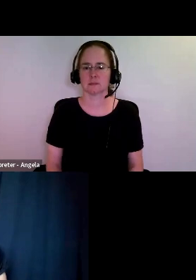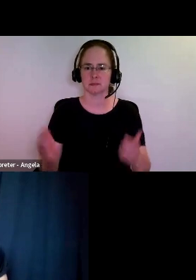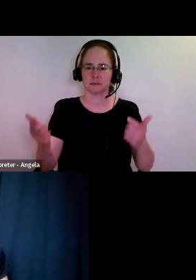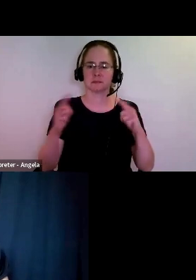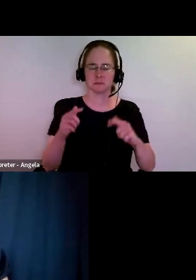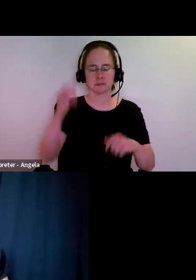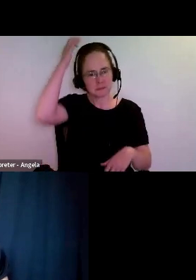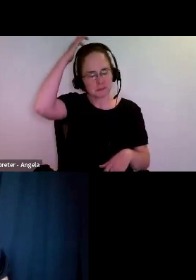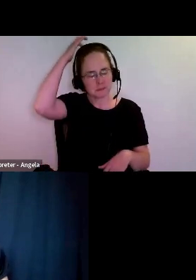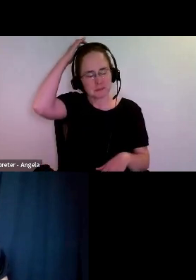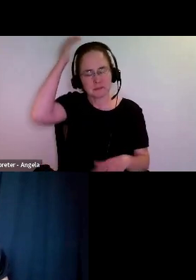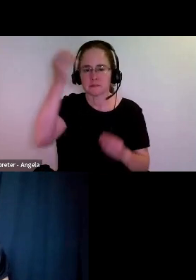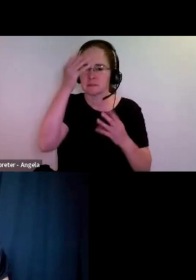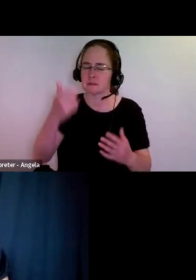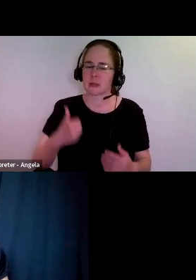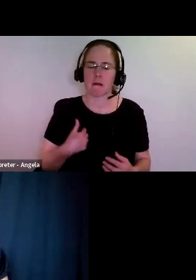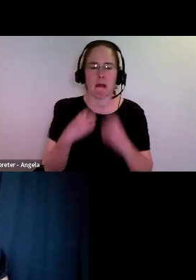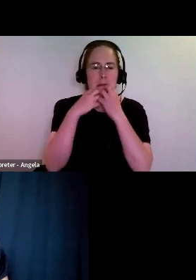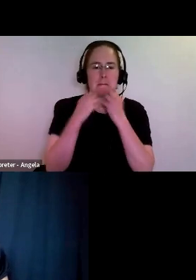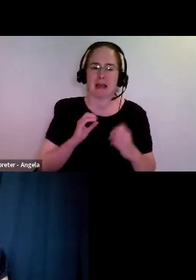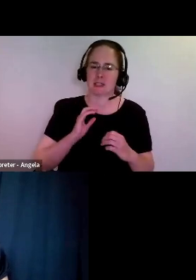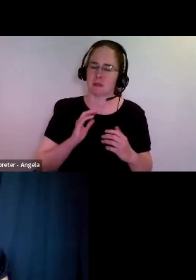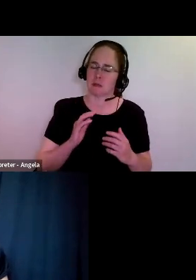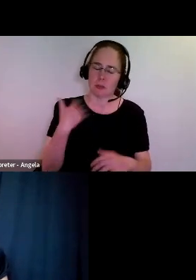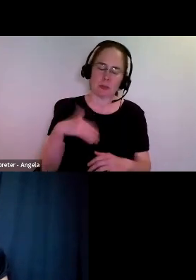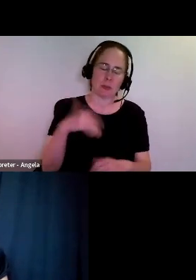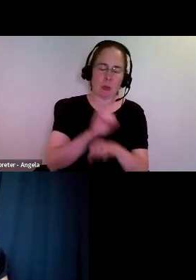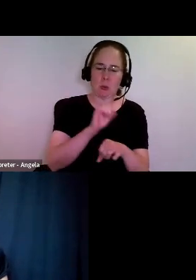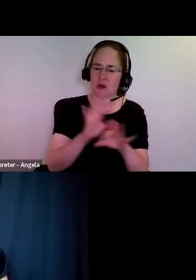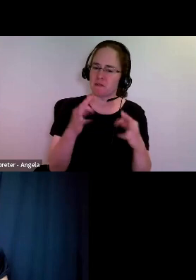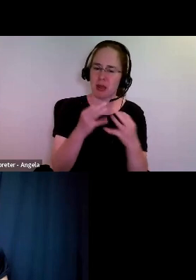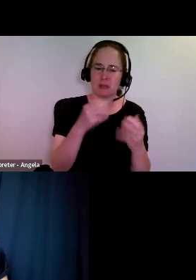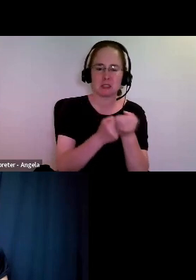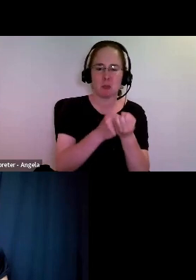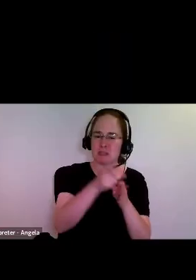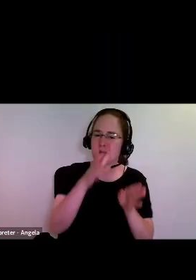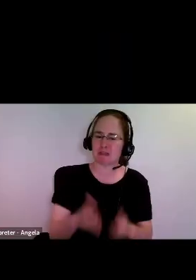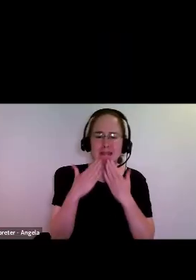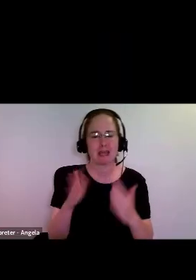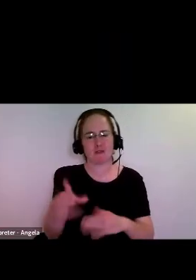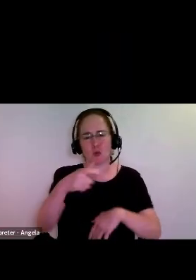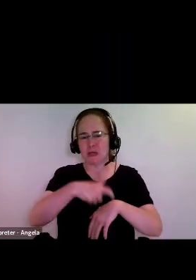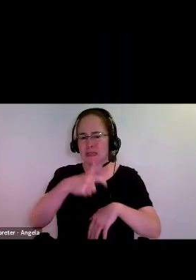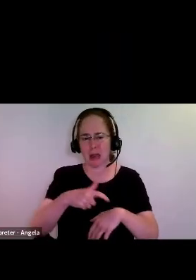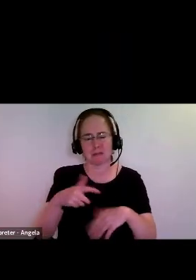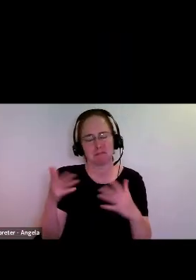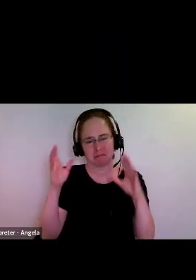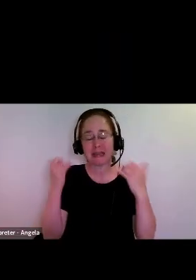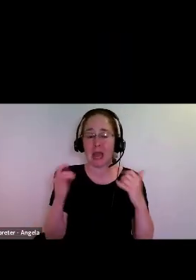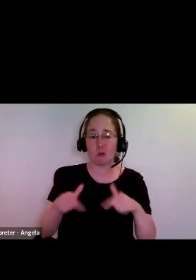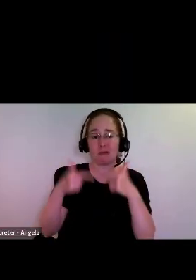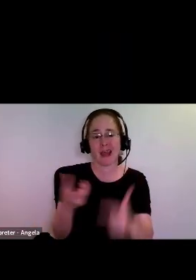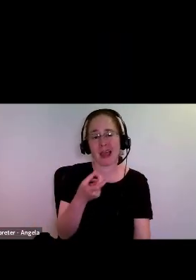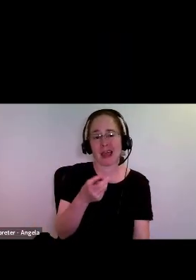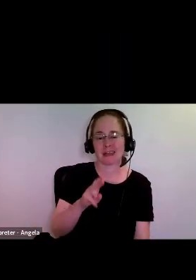passionate I am about the work of family support specialists, and I want to thank you for your time. And I will hand it over to